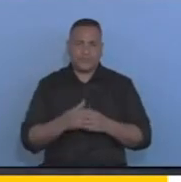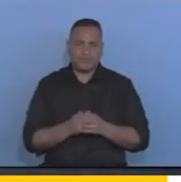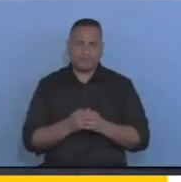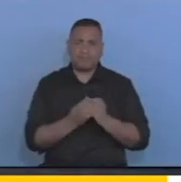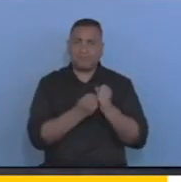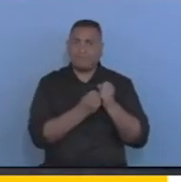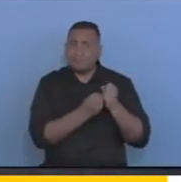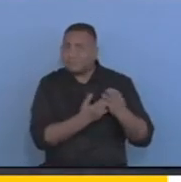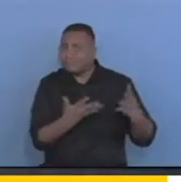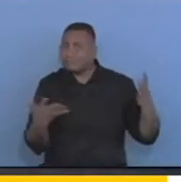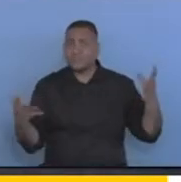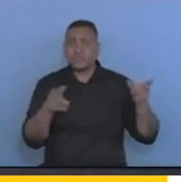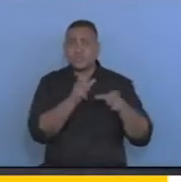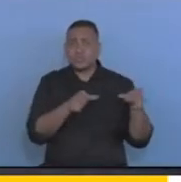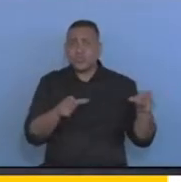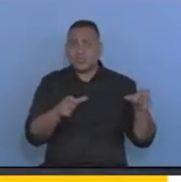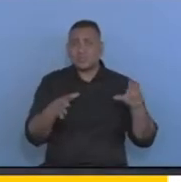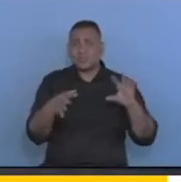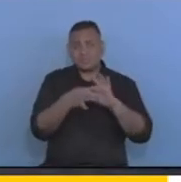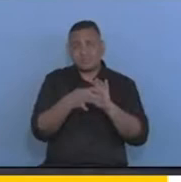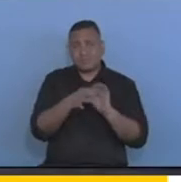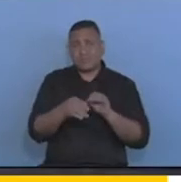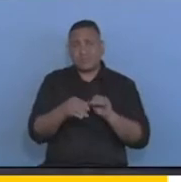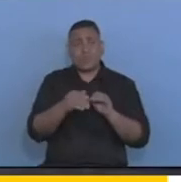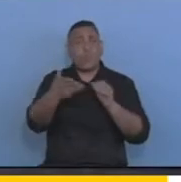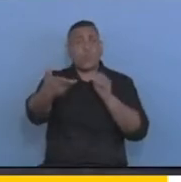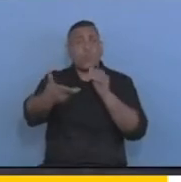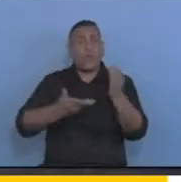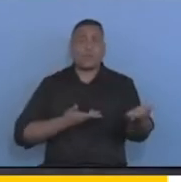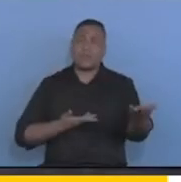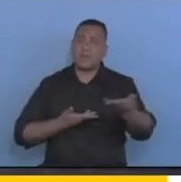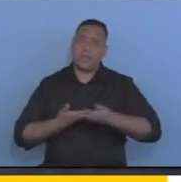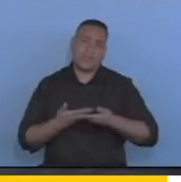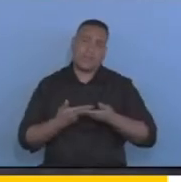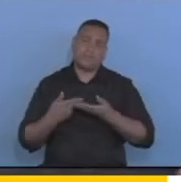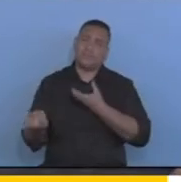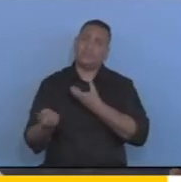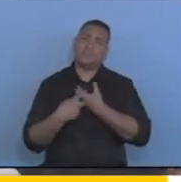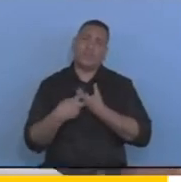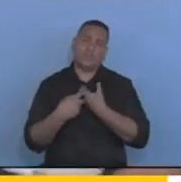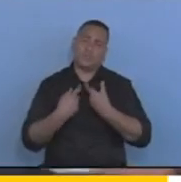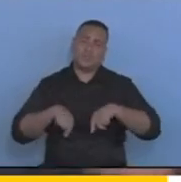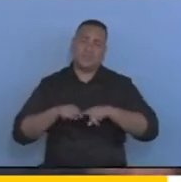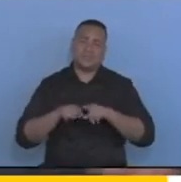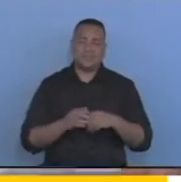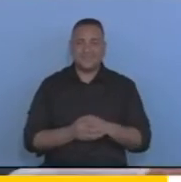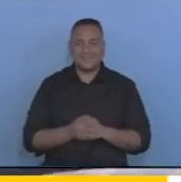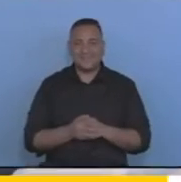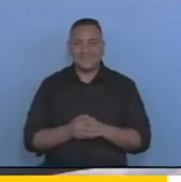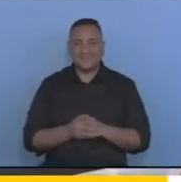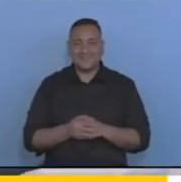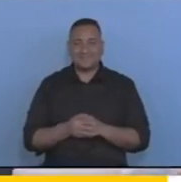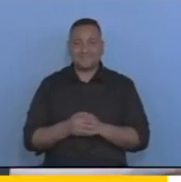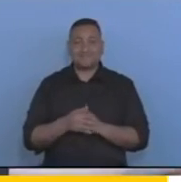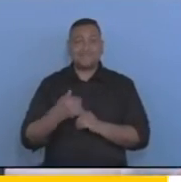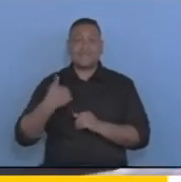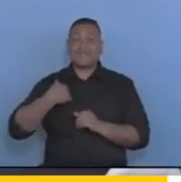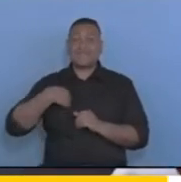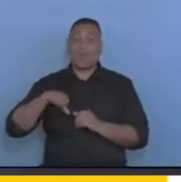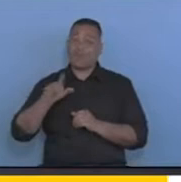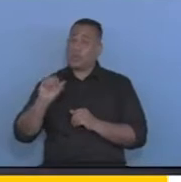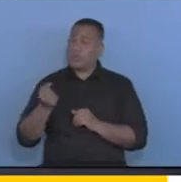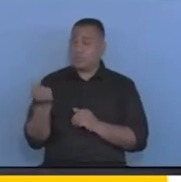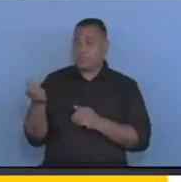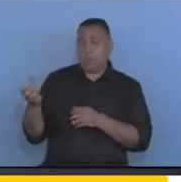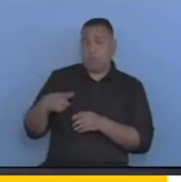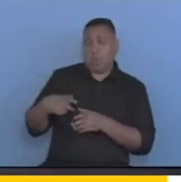Northlink, and we welcome you to come and join us. Absolutely brilliant. We don't want to keep you much longer. We know you're very, very